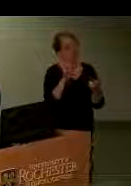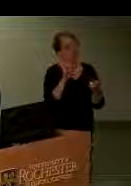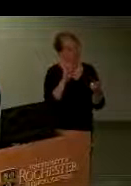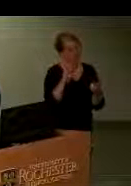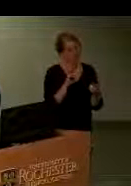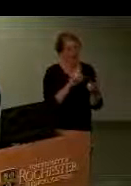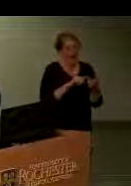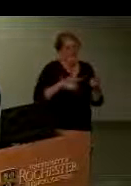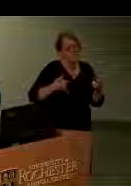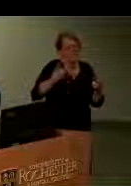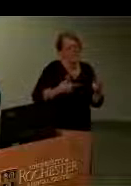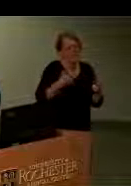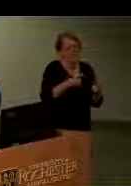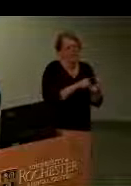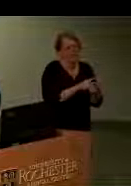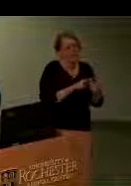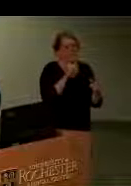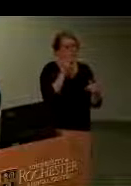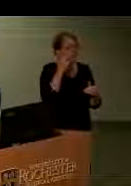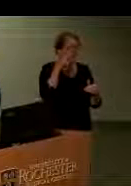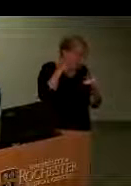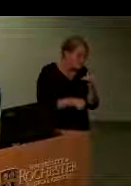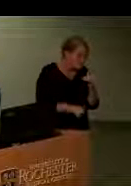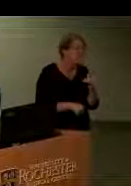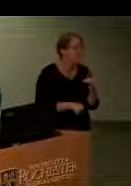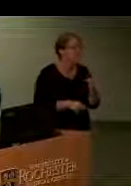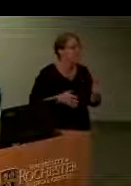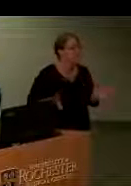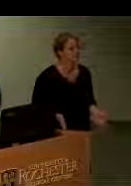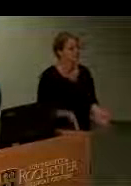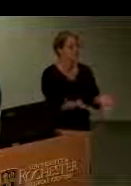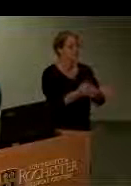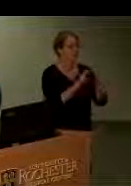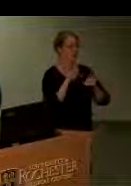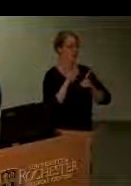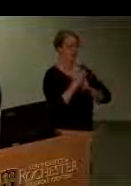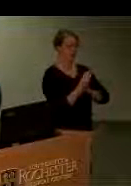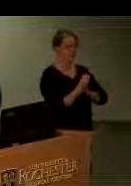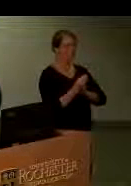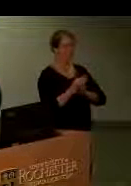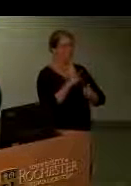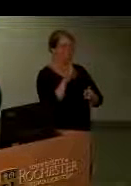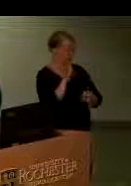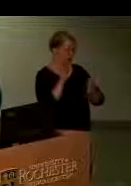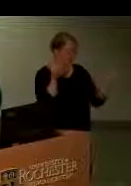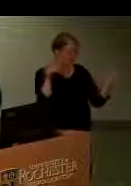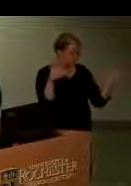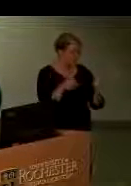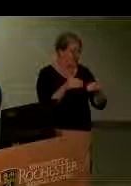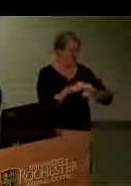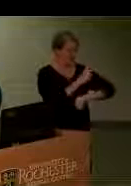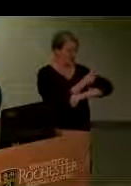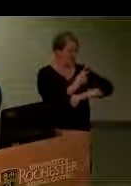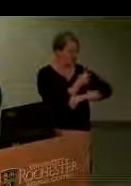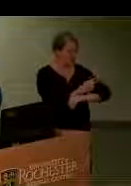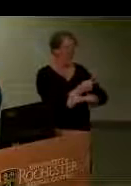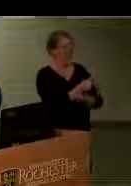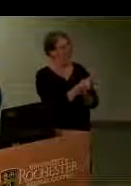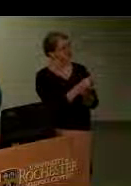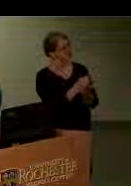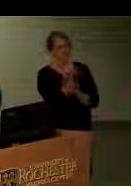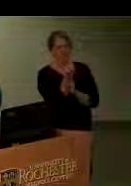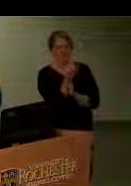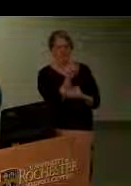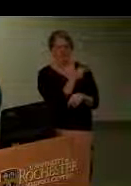but knew he was an intimate part of this, drove a culture that was patient-centered in a way that I think very few hospitals